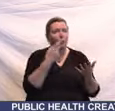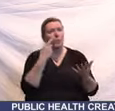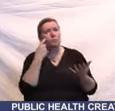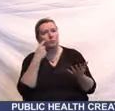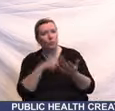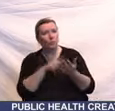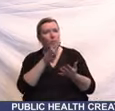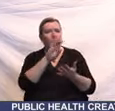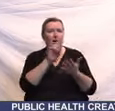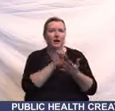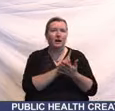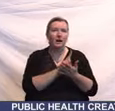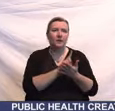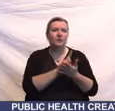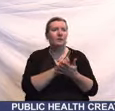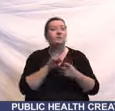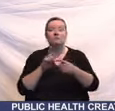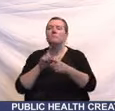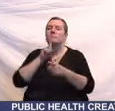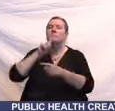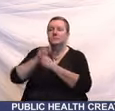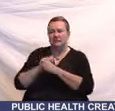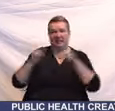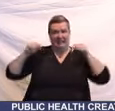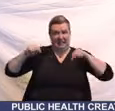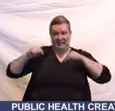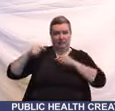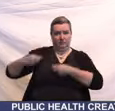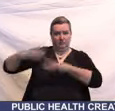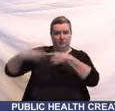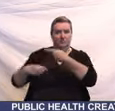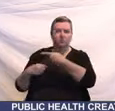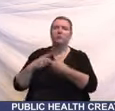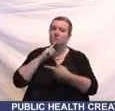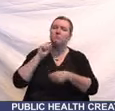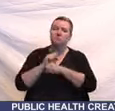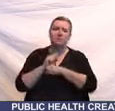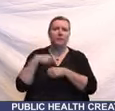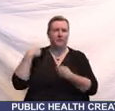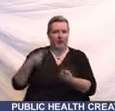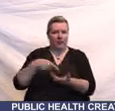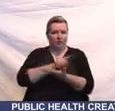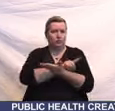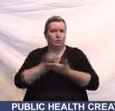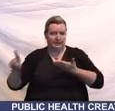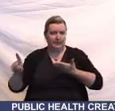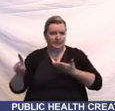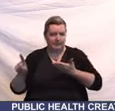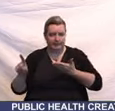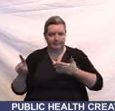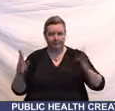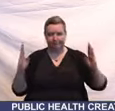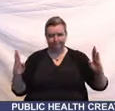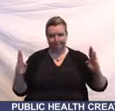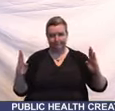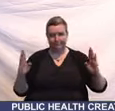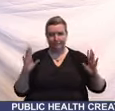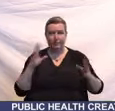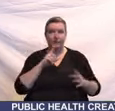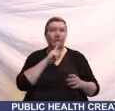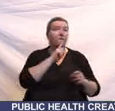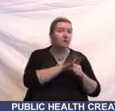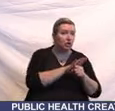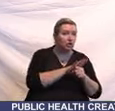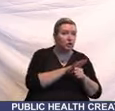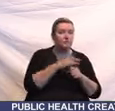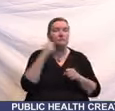period. These are confirmed over the past week. And if you add up the confirmed and the probables,